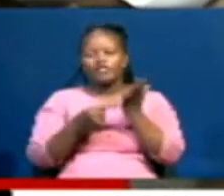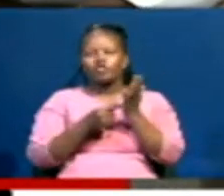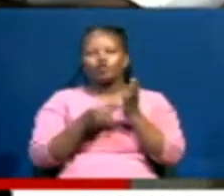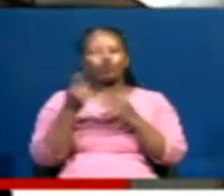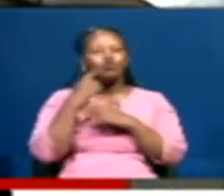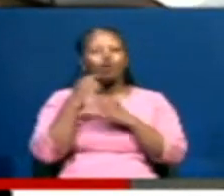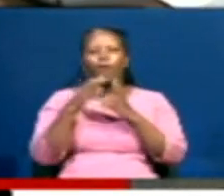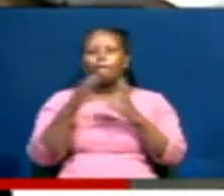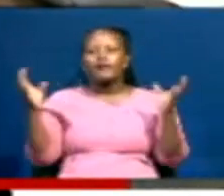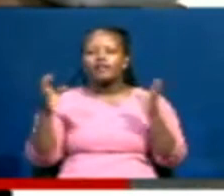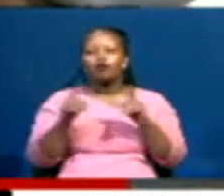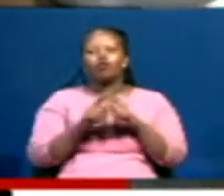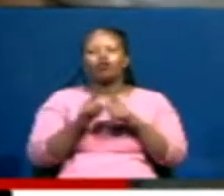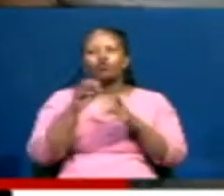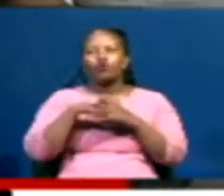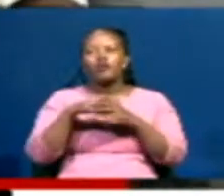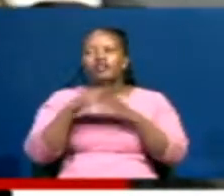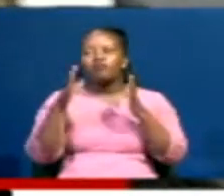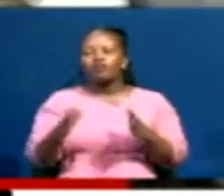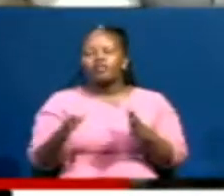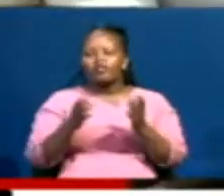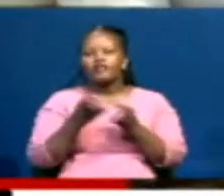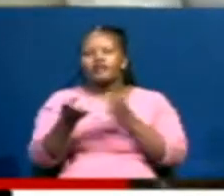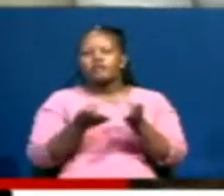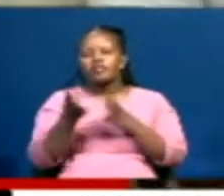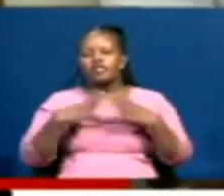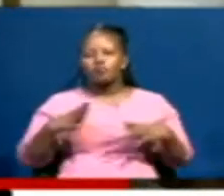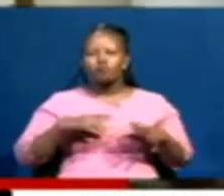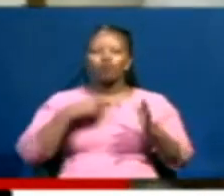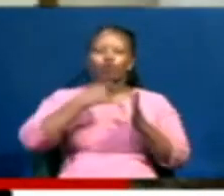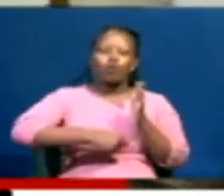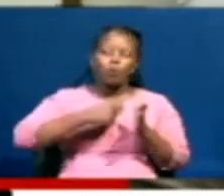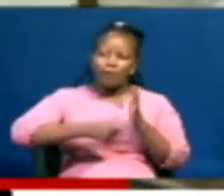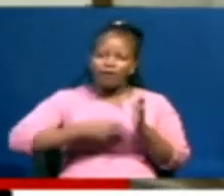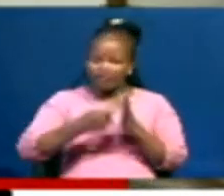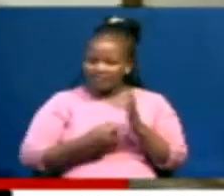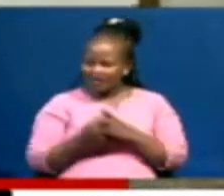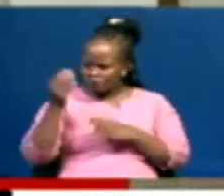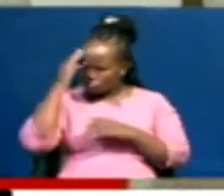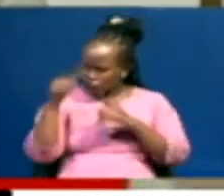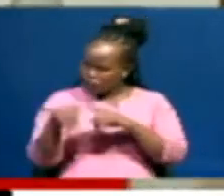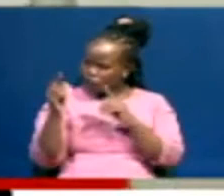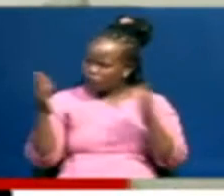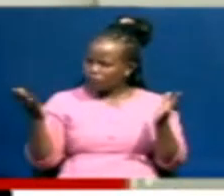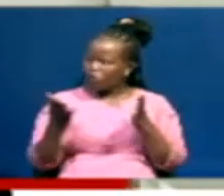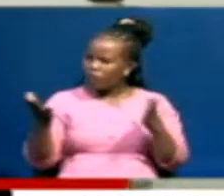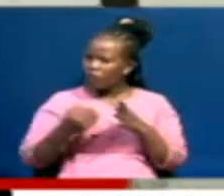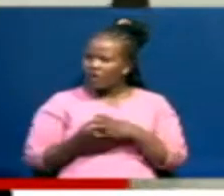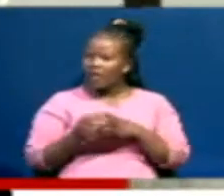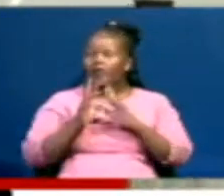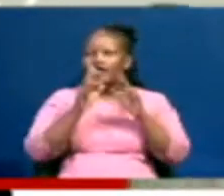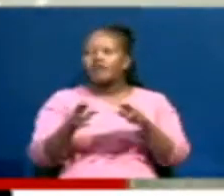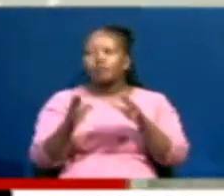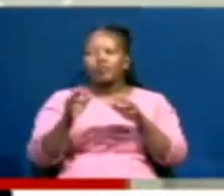for exporters, for traders, for manufacturers, so that we can be able to know where they are. They can be able to report back on the issues